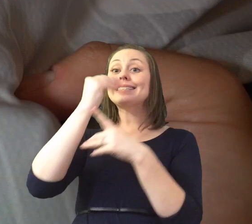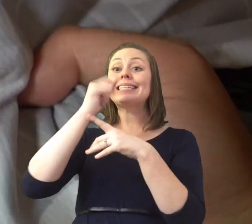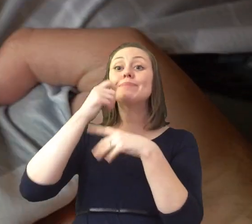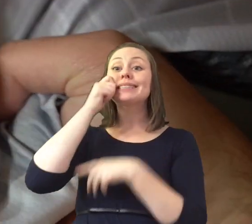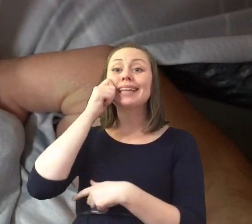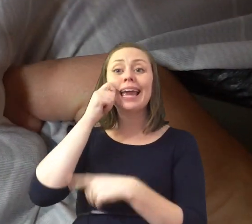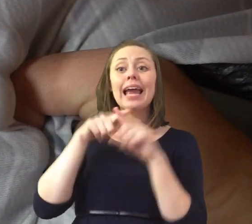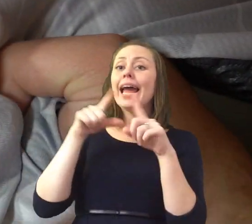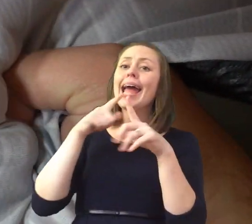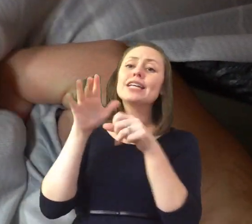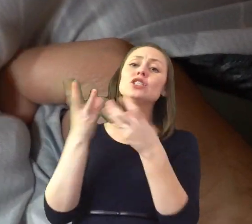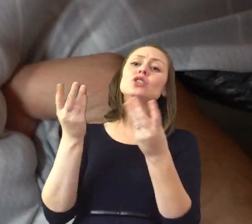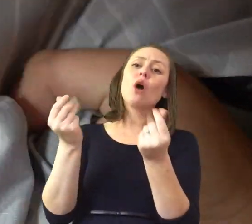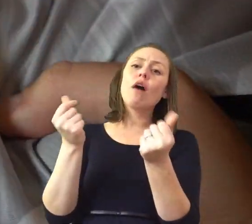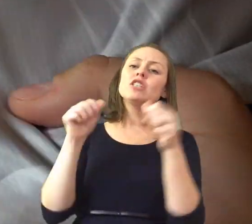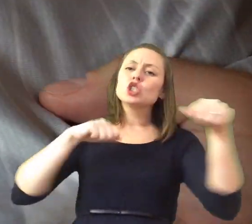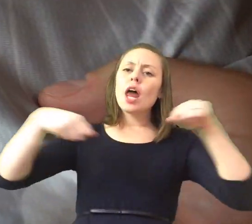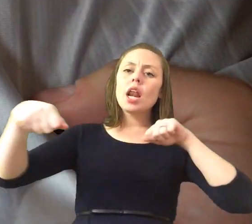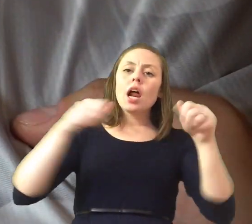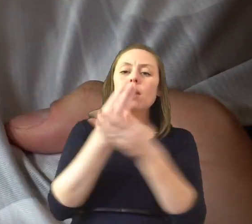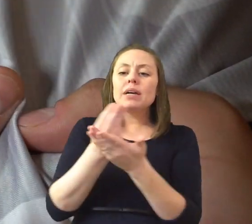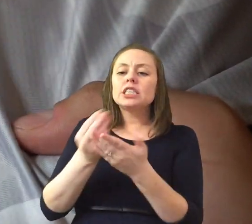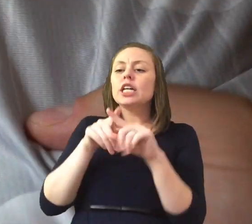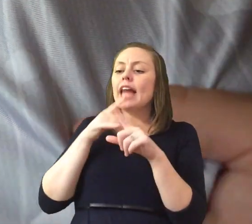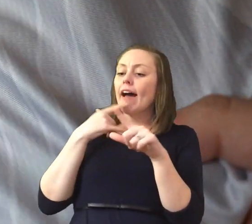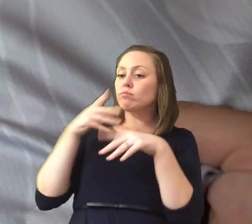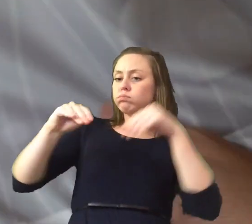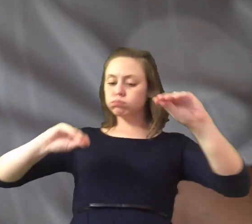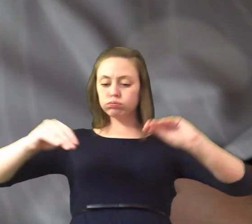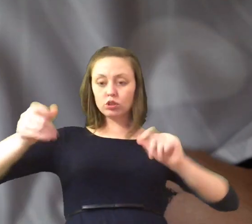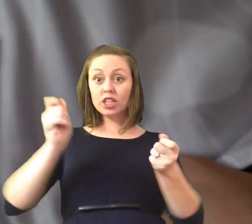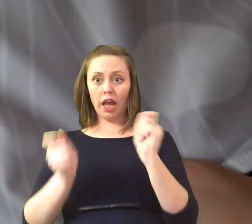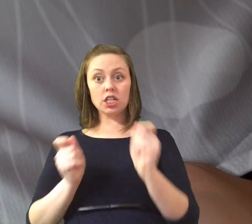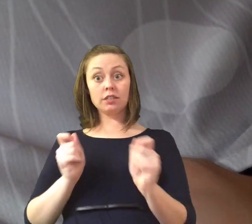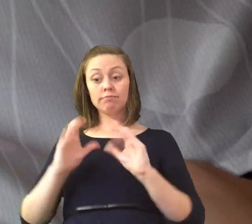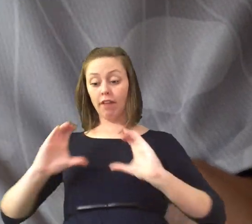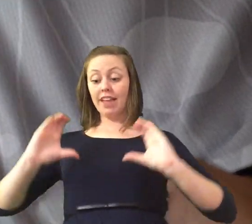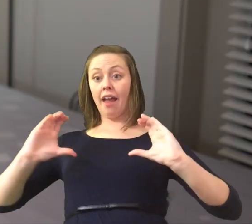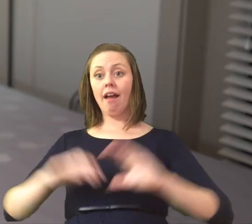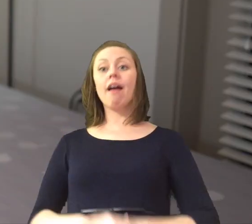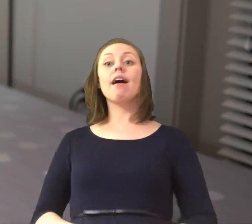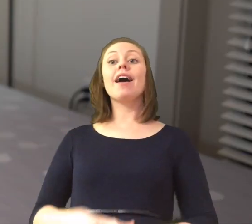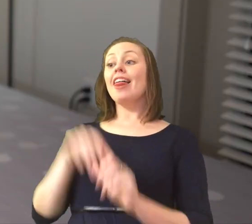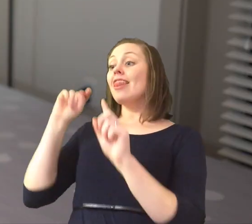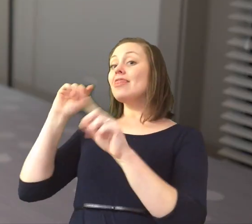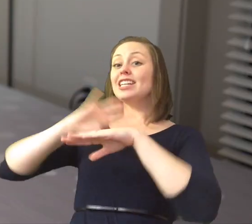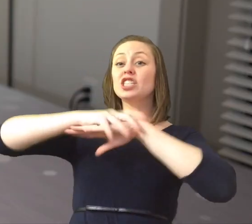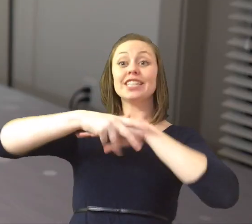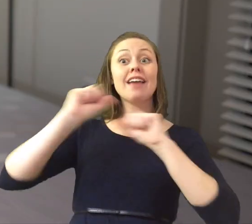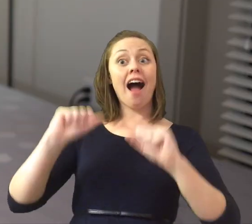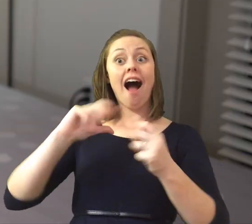skin, a soft, stretchy material that moves well with the adjustments of the air chamber. This layer is